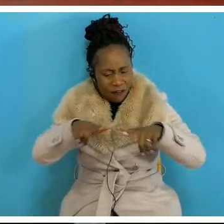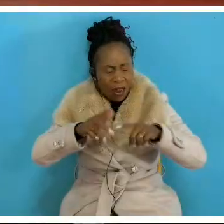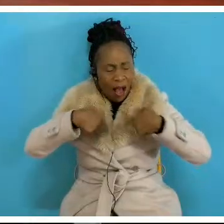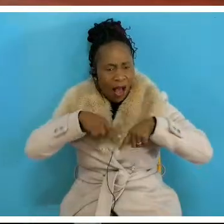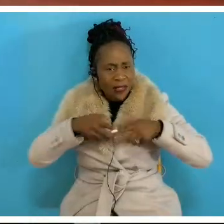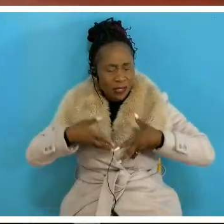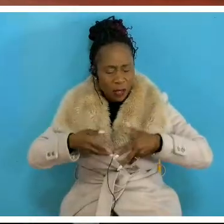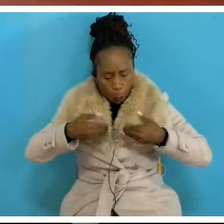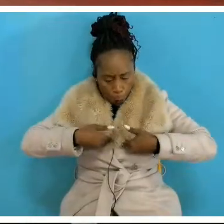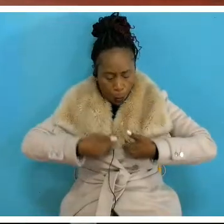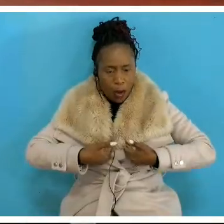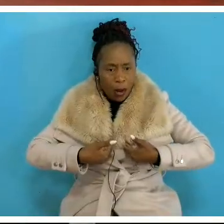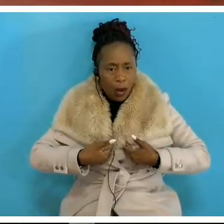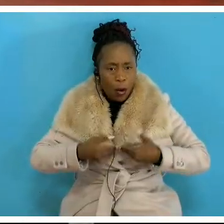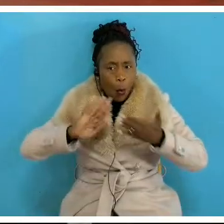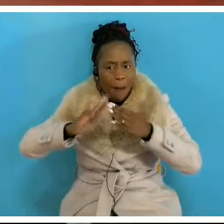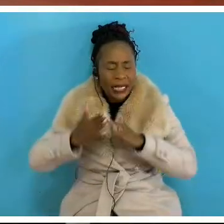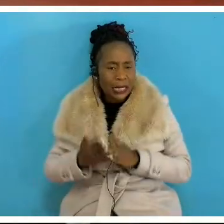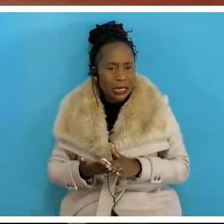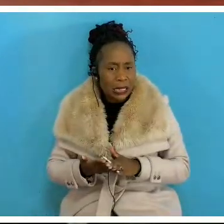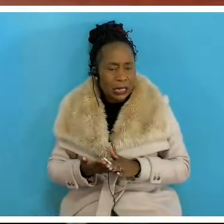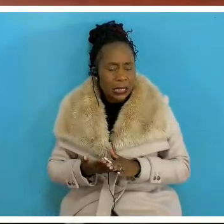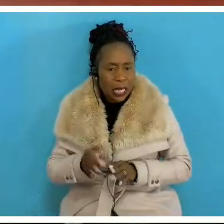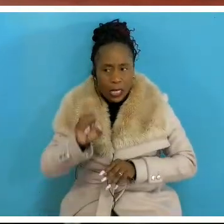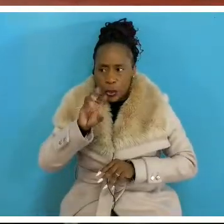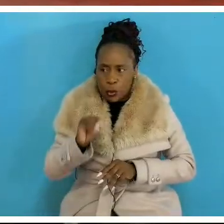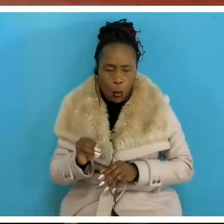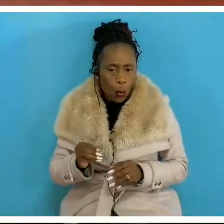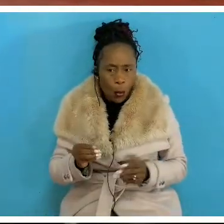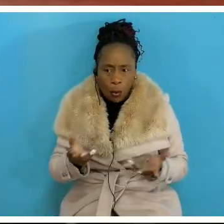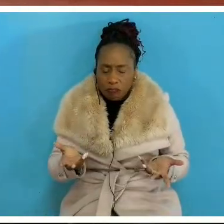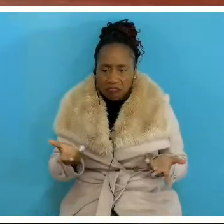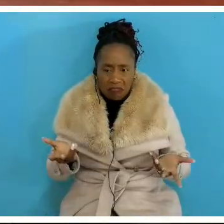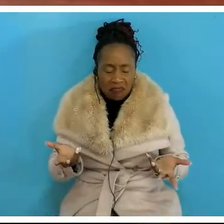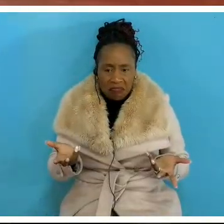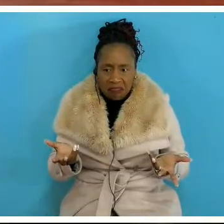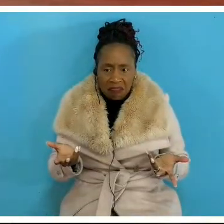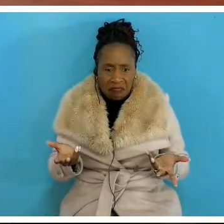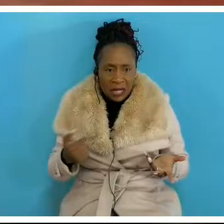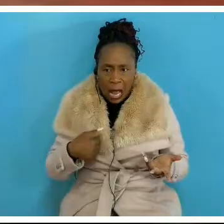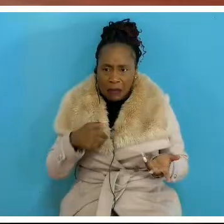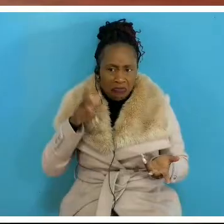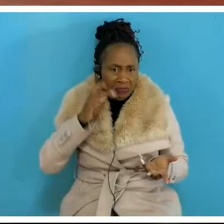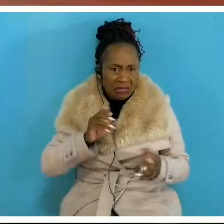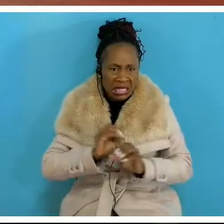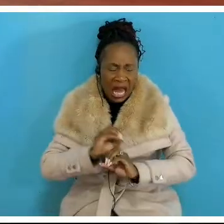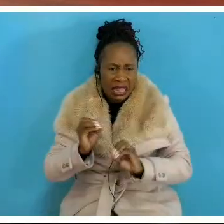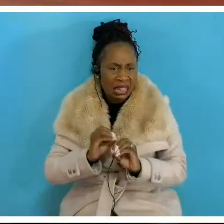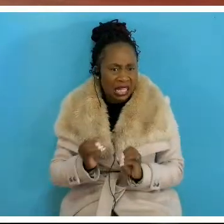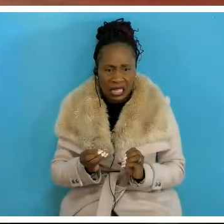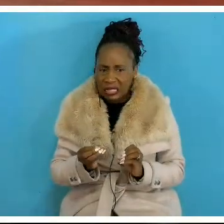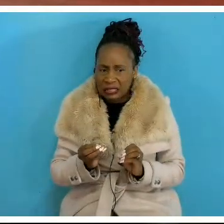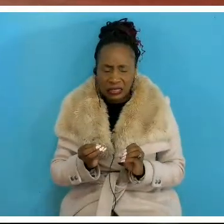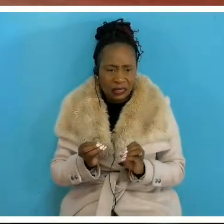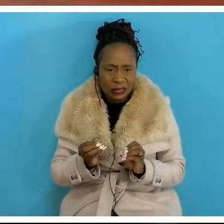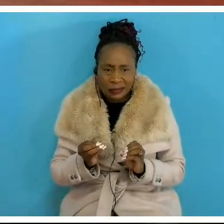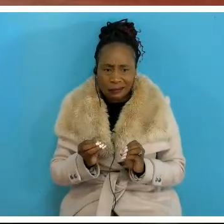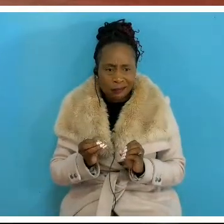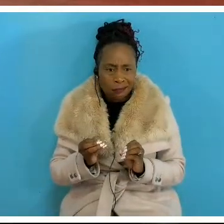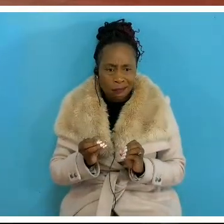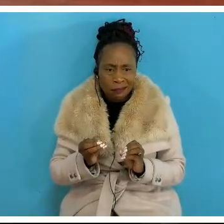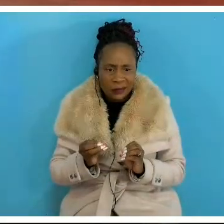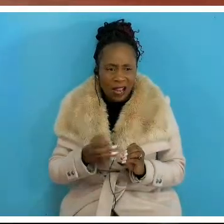as community. So, but I didn't hear anything. I thought like at some point that I'm